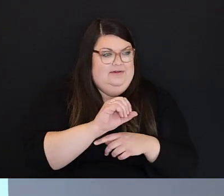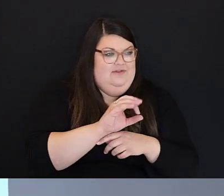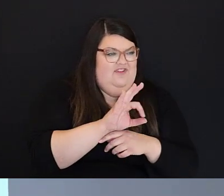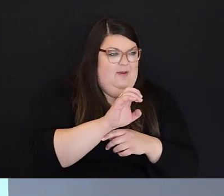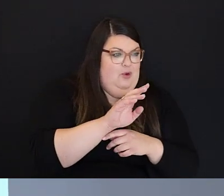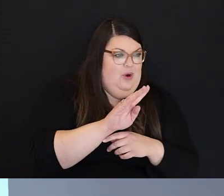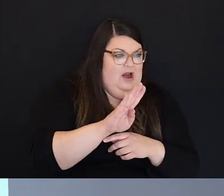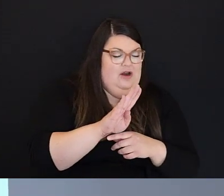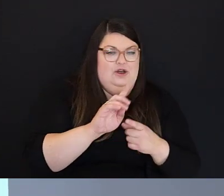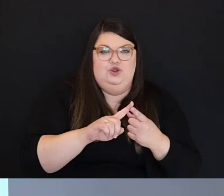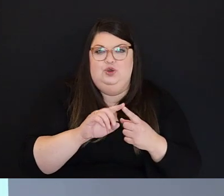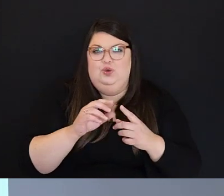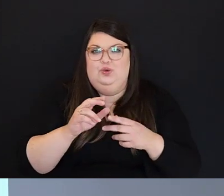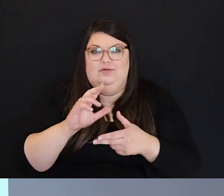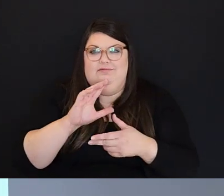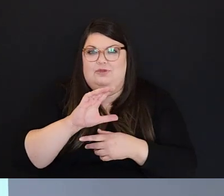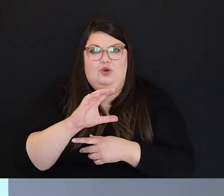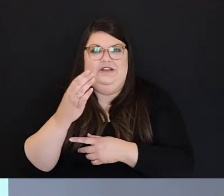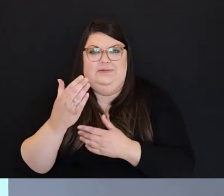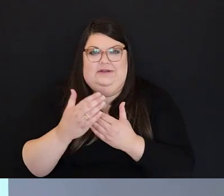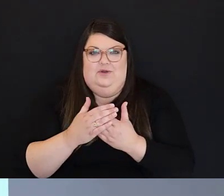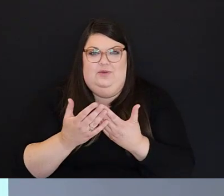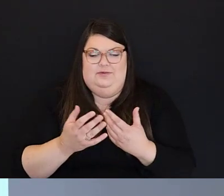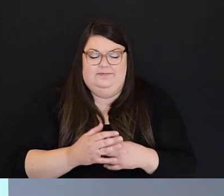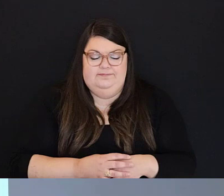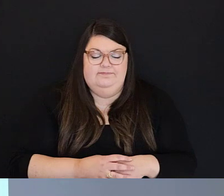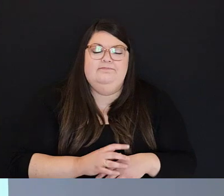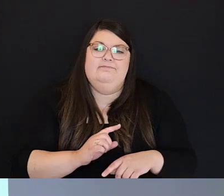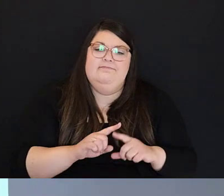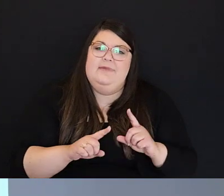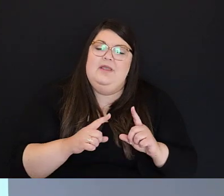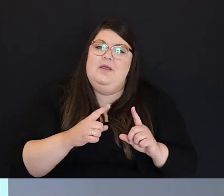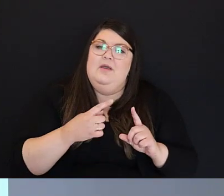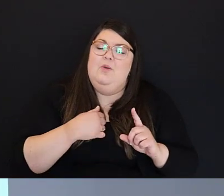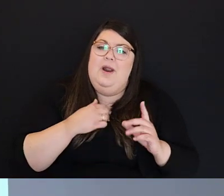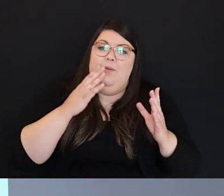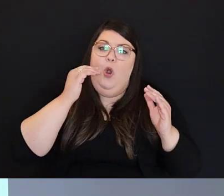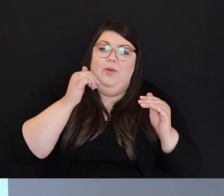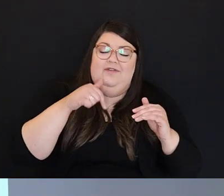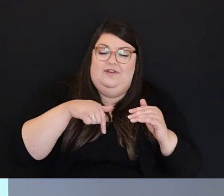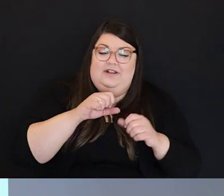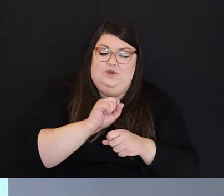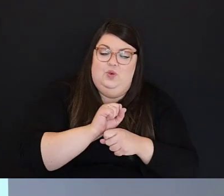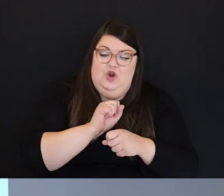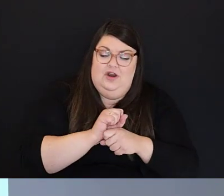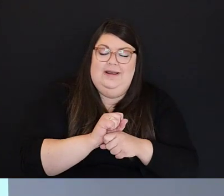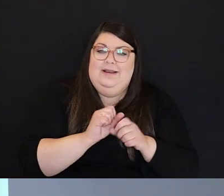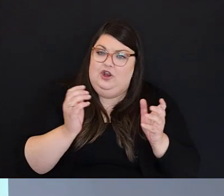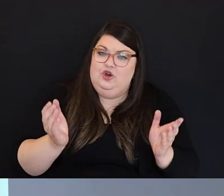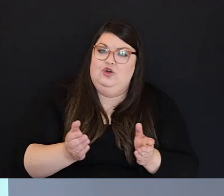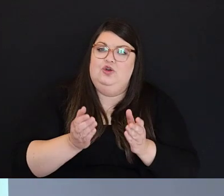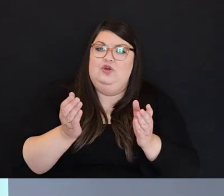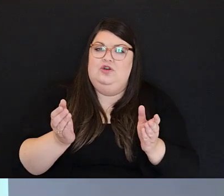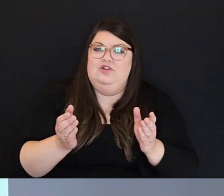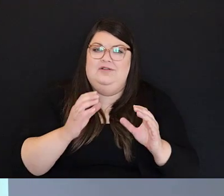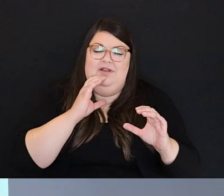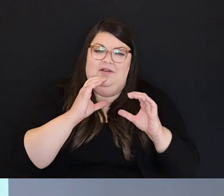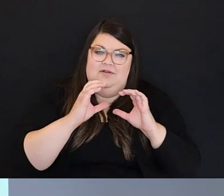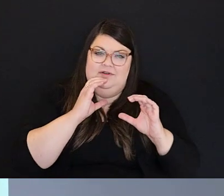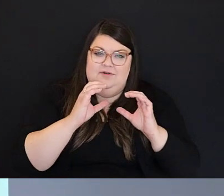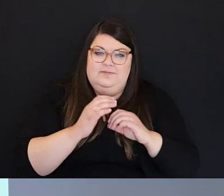almost Christmas. And what I'm hoping for in this work is that it can encourage a